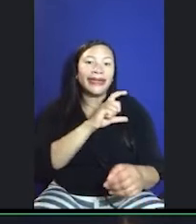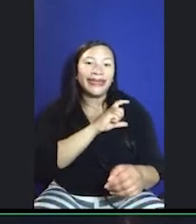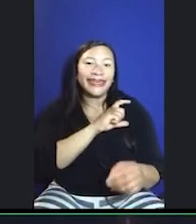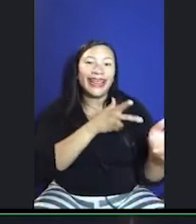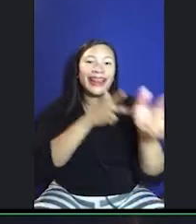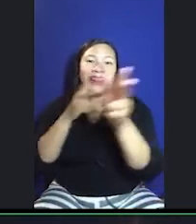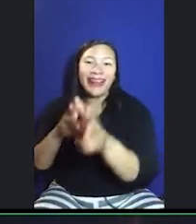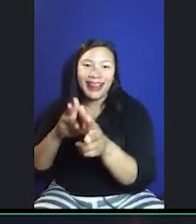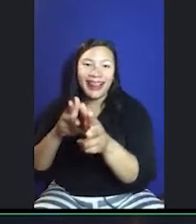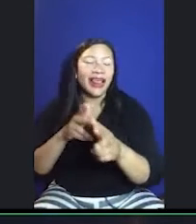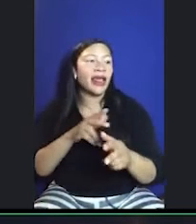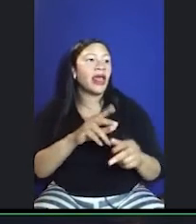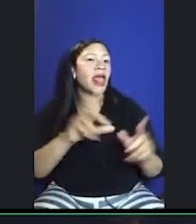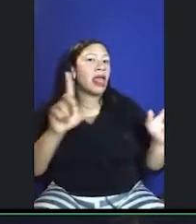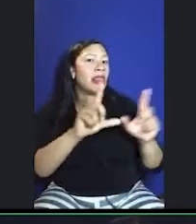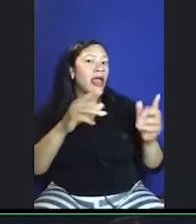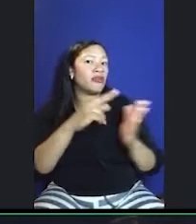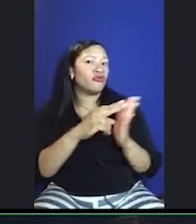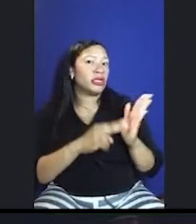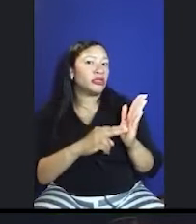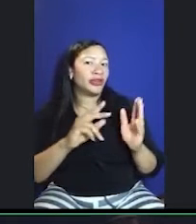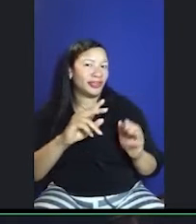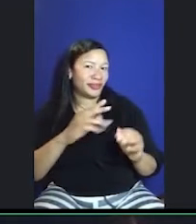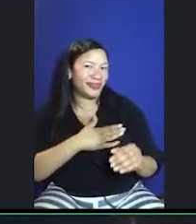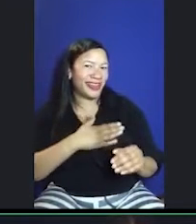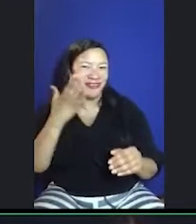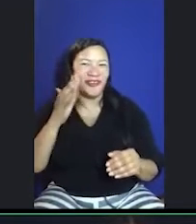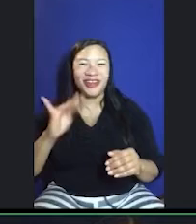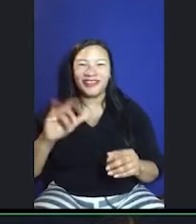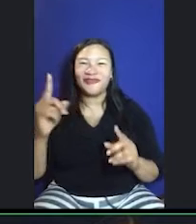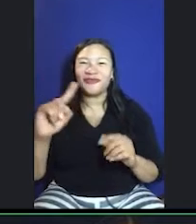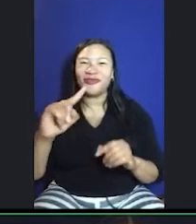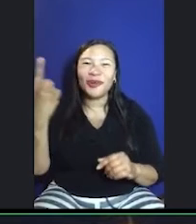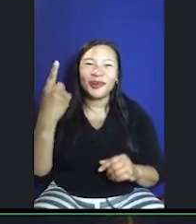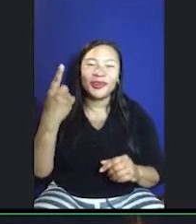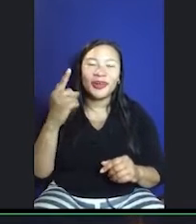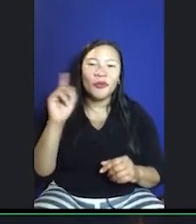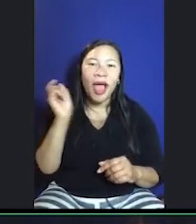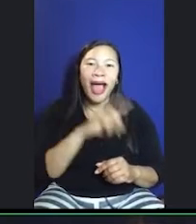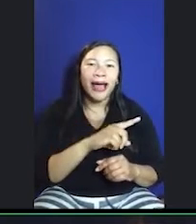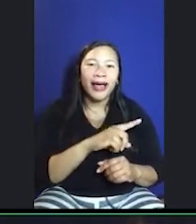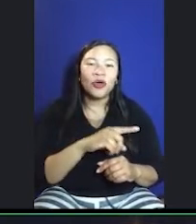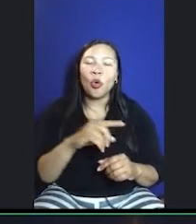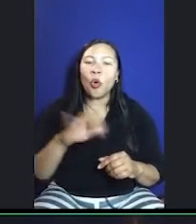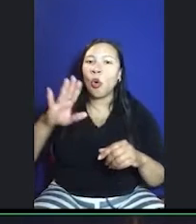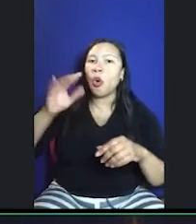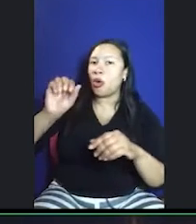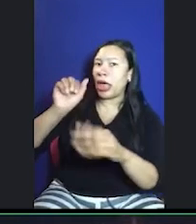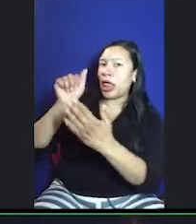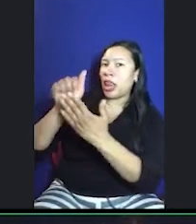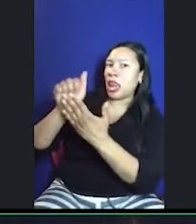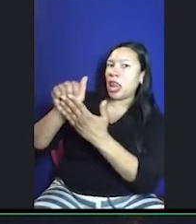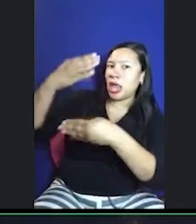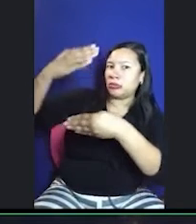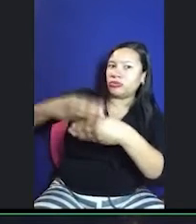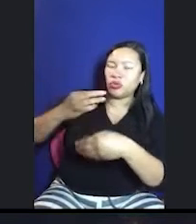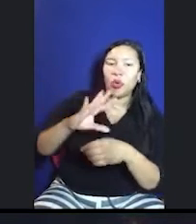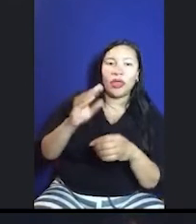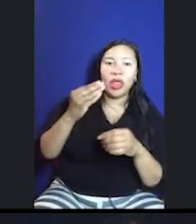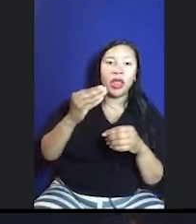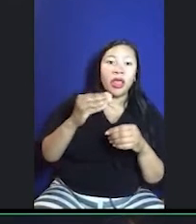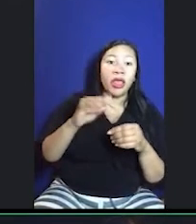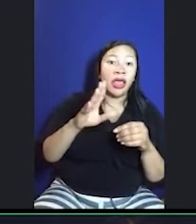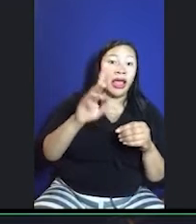license and registration, please. First thing they always ask, or not let the window down, or they Right. shine the light in a deaf person's